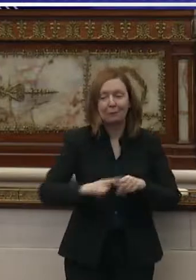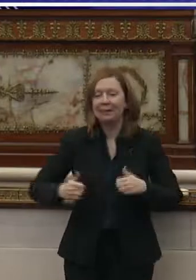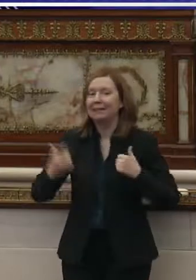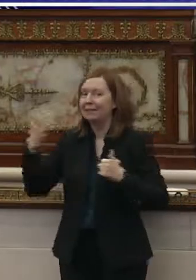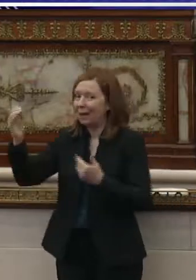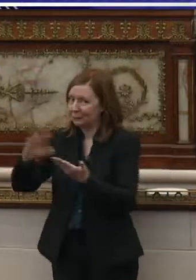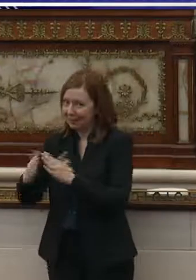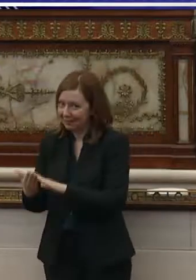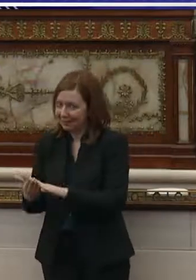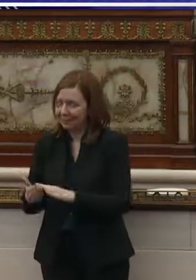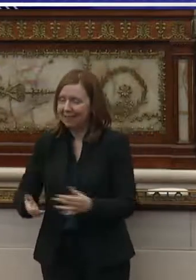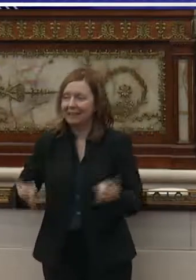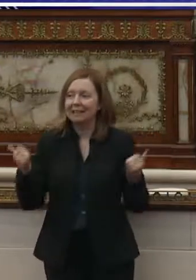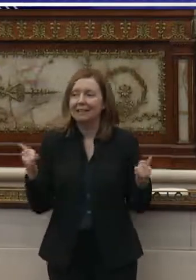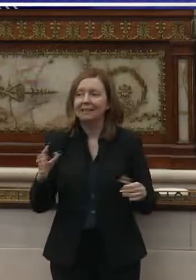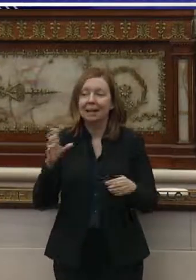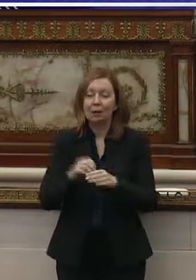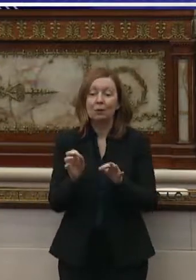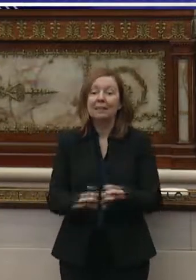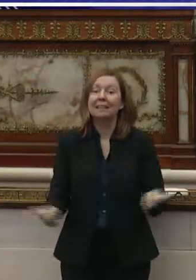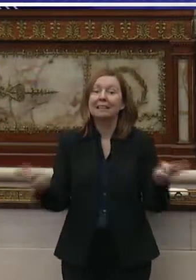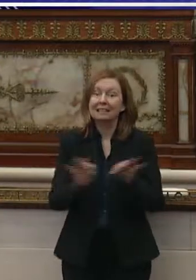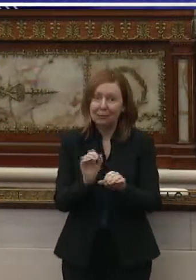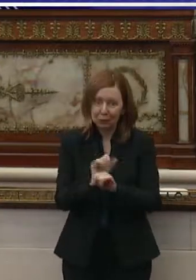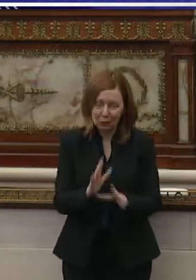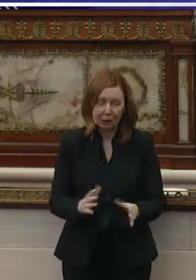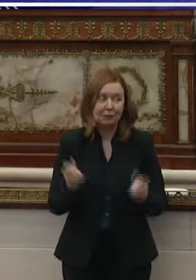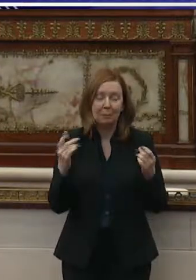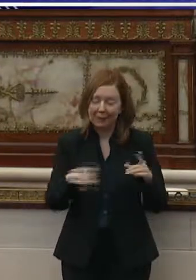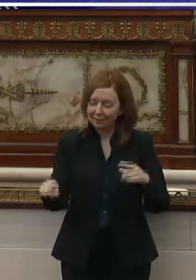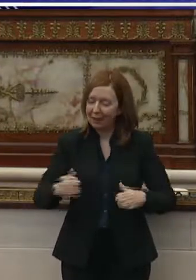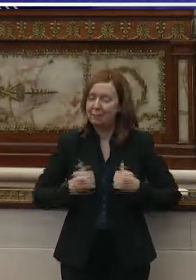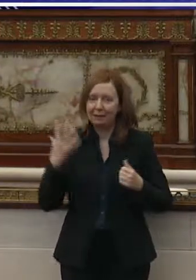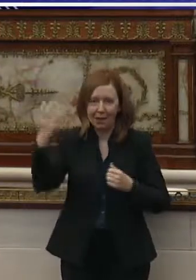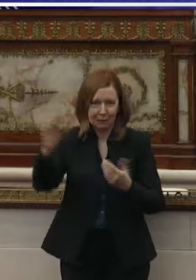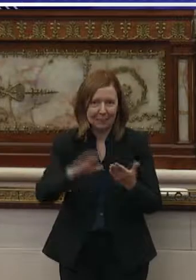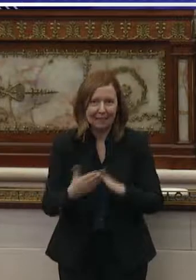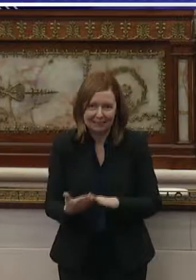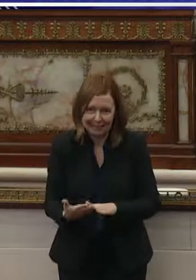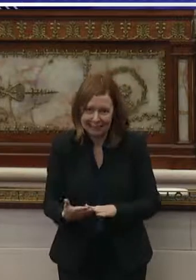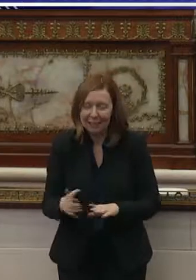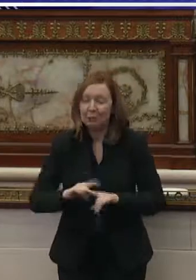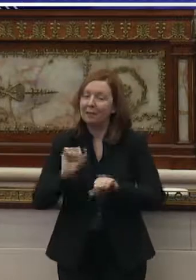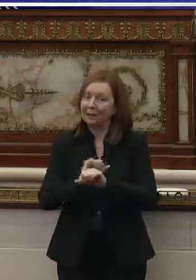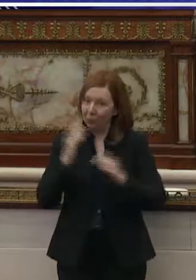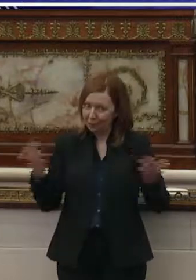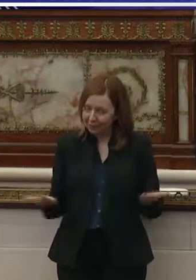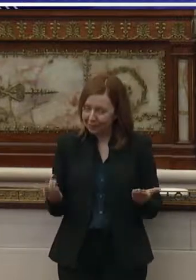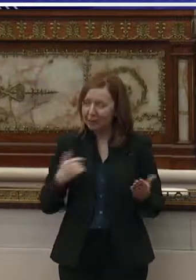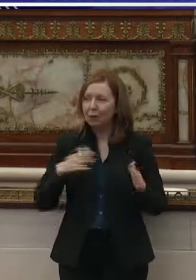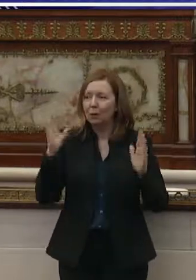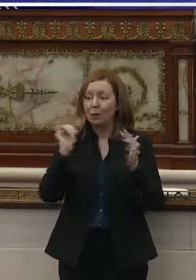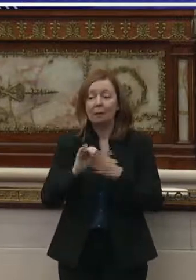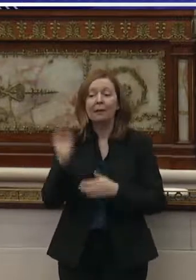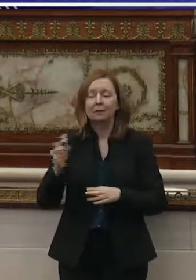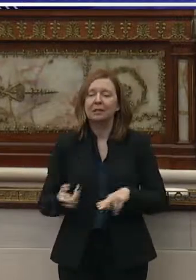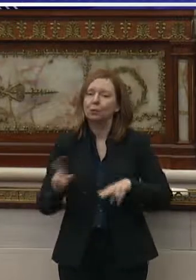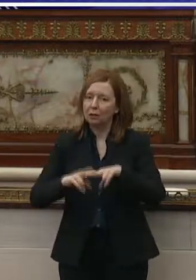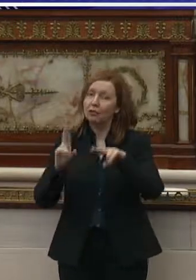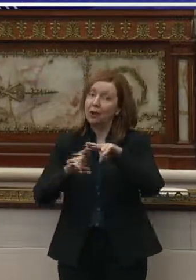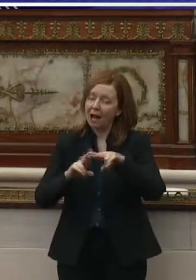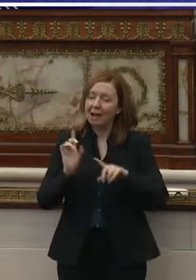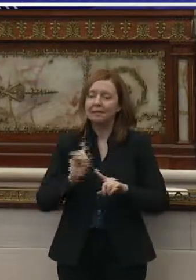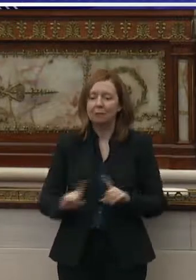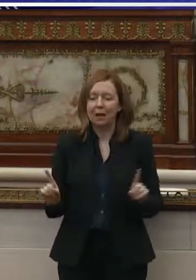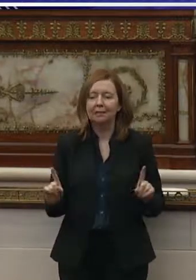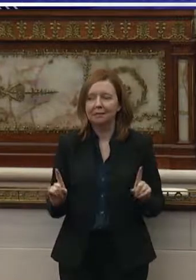now including essential workers. Many of them live outside the city. We hope that percentage going to Philadelphia residents will rise, but